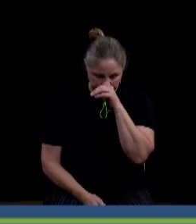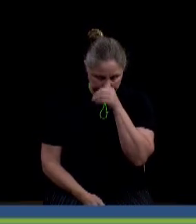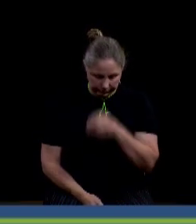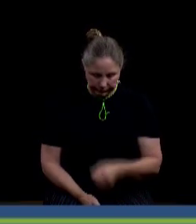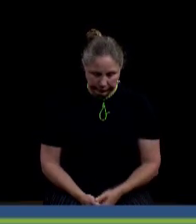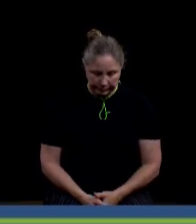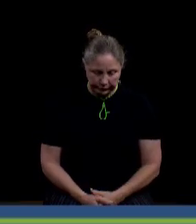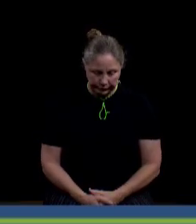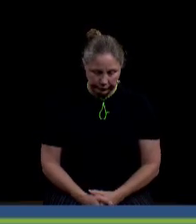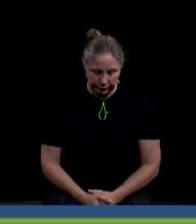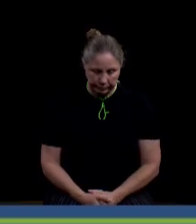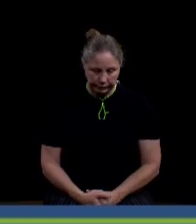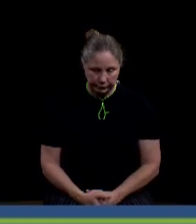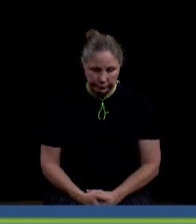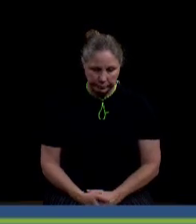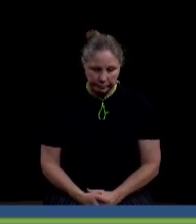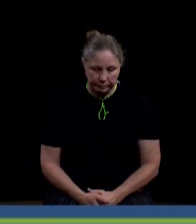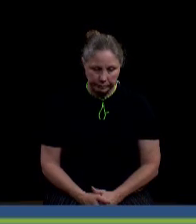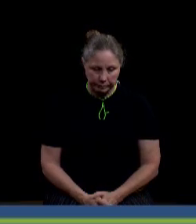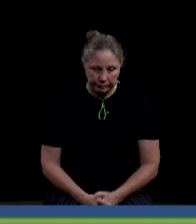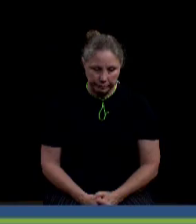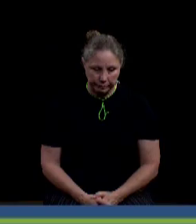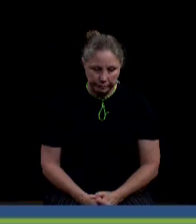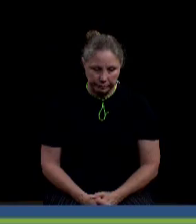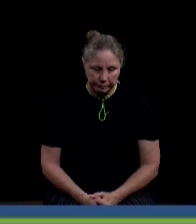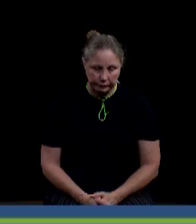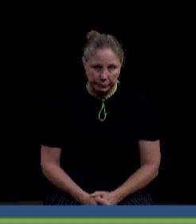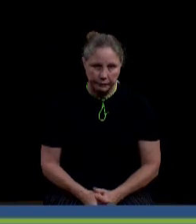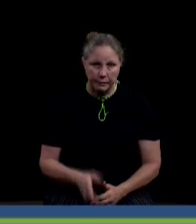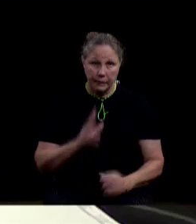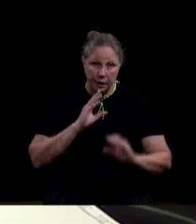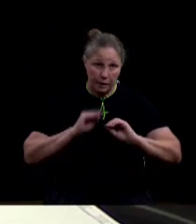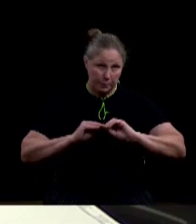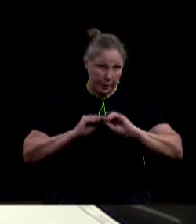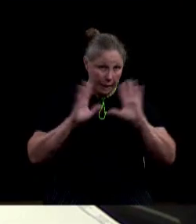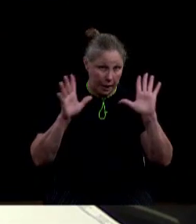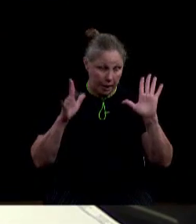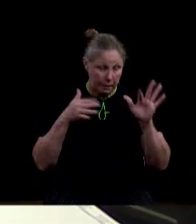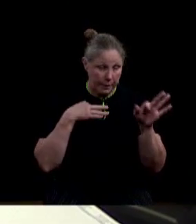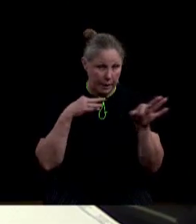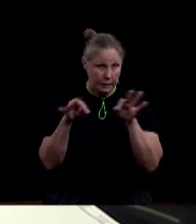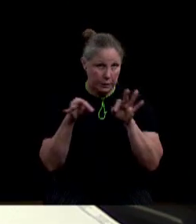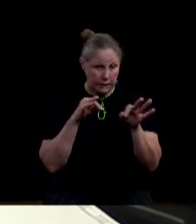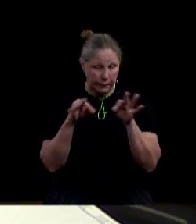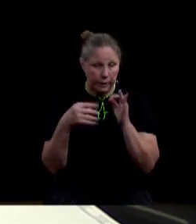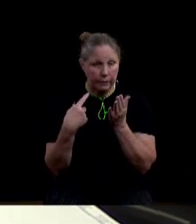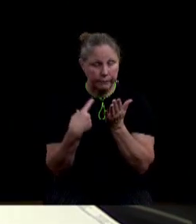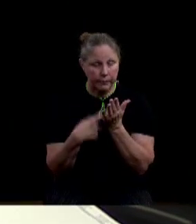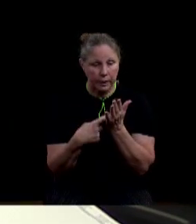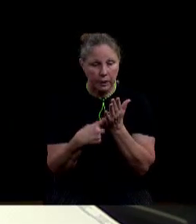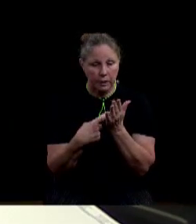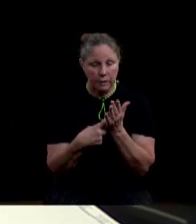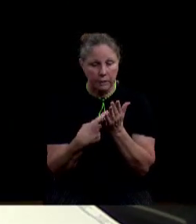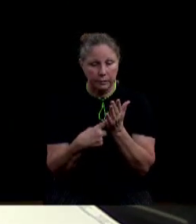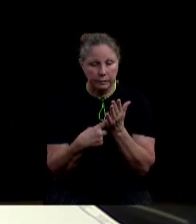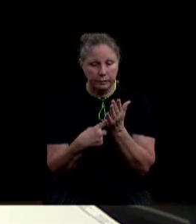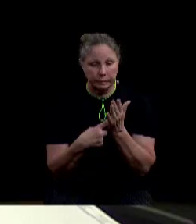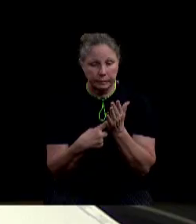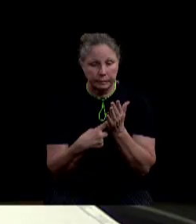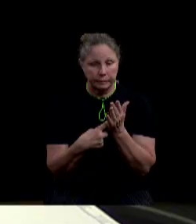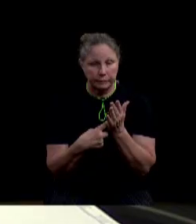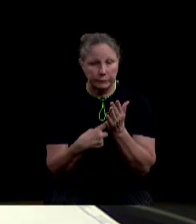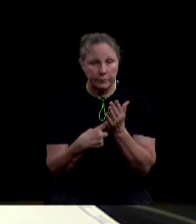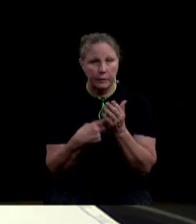Just to be clear, what we're talking about in the discussion, we keep using the word mask. We're